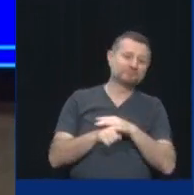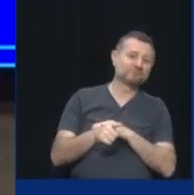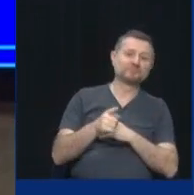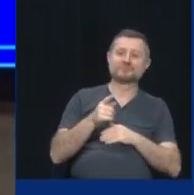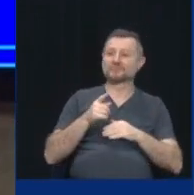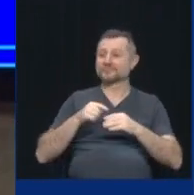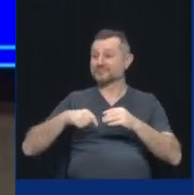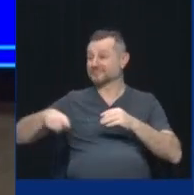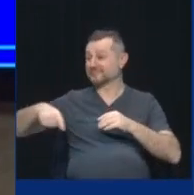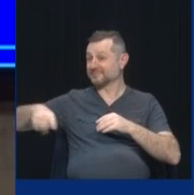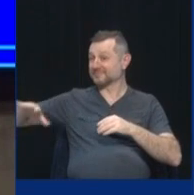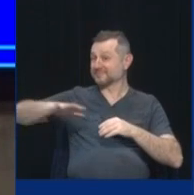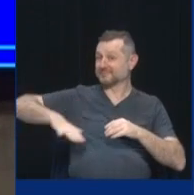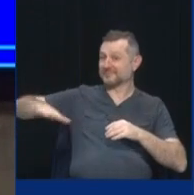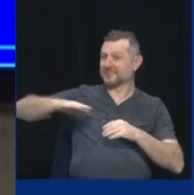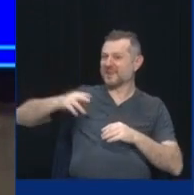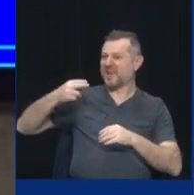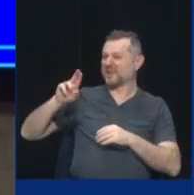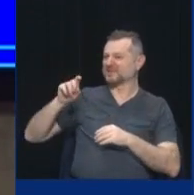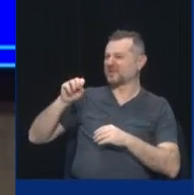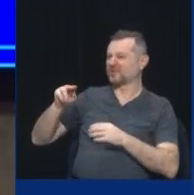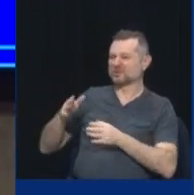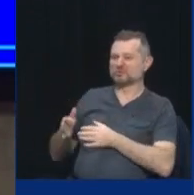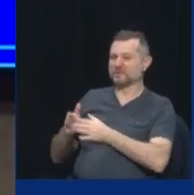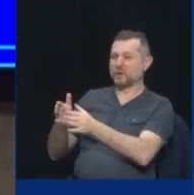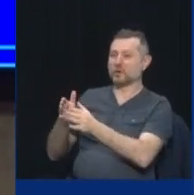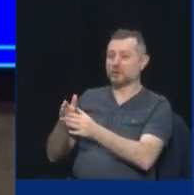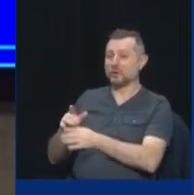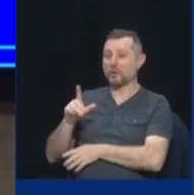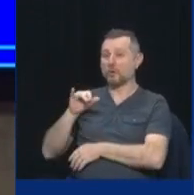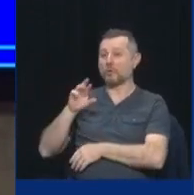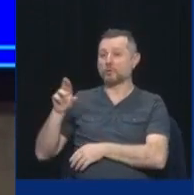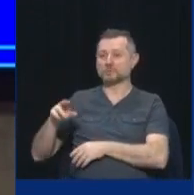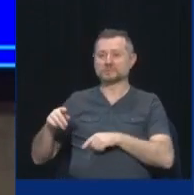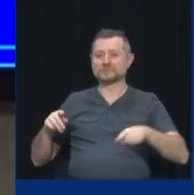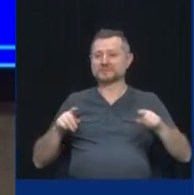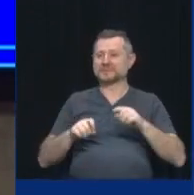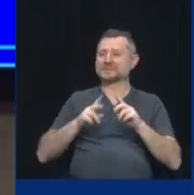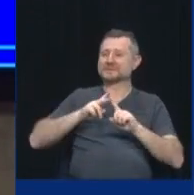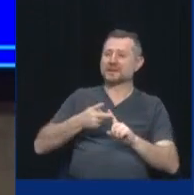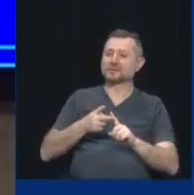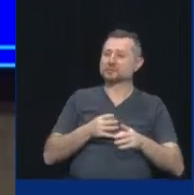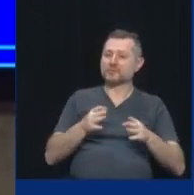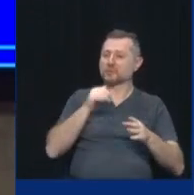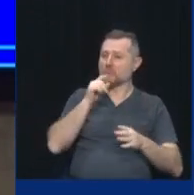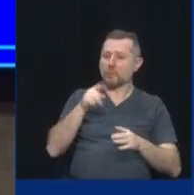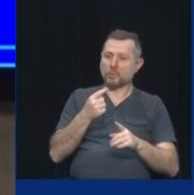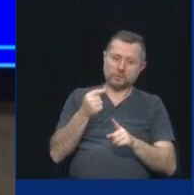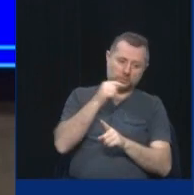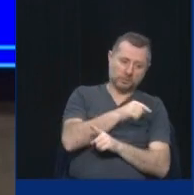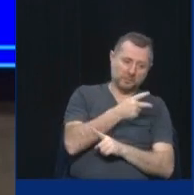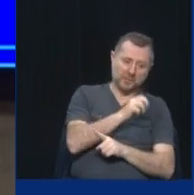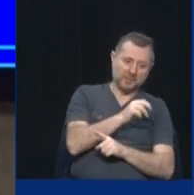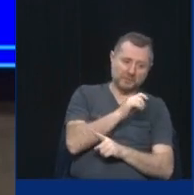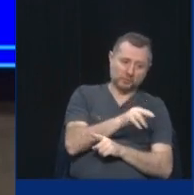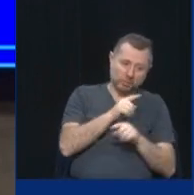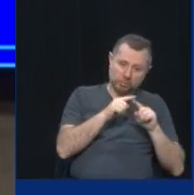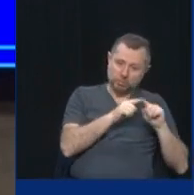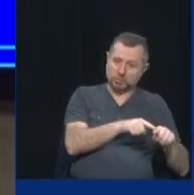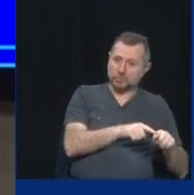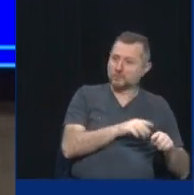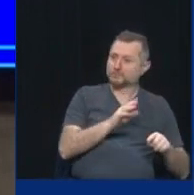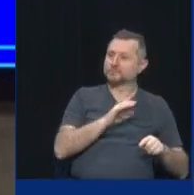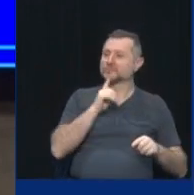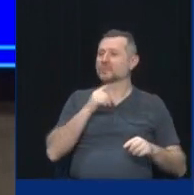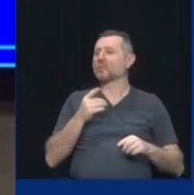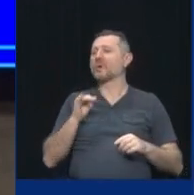Long Islanders deserve a second route, next second railroad route on and off Manhattan Island, on and off Long Island in the